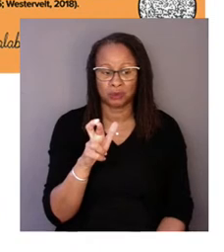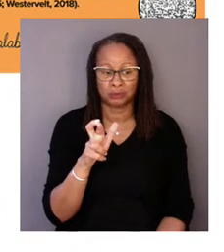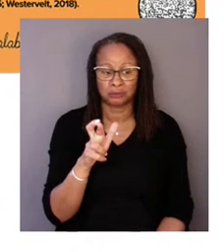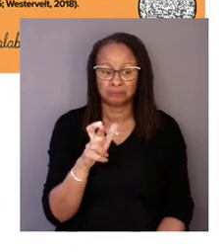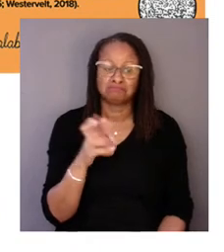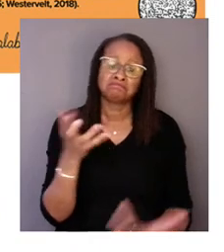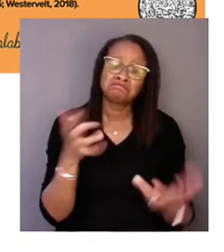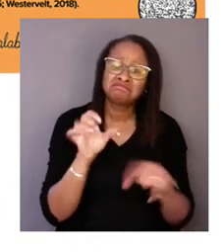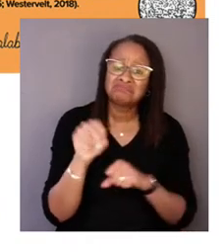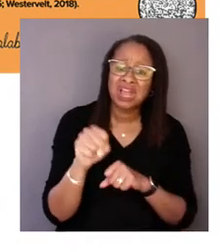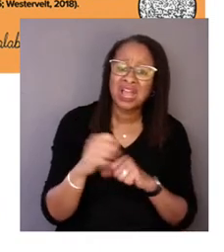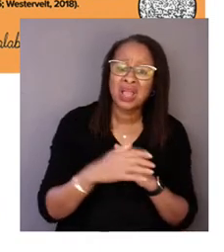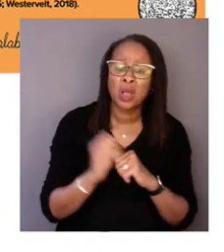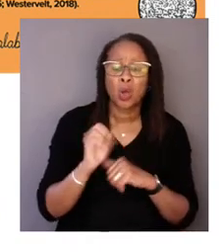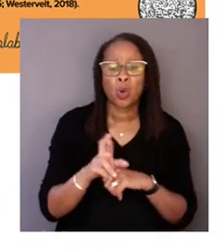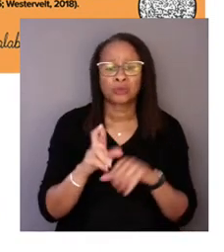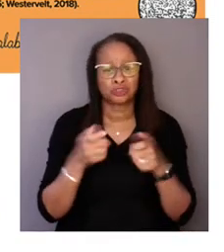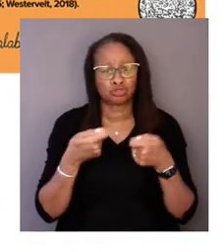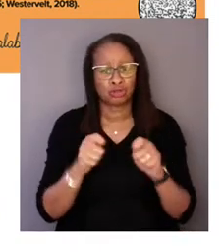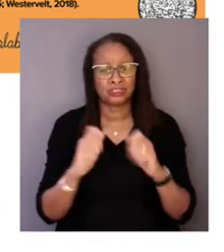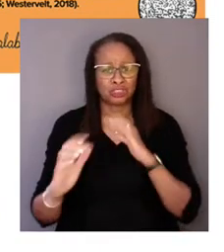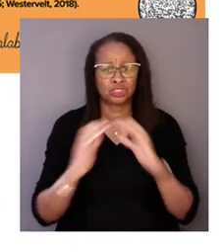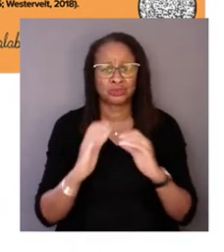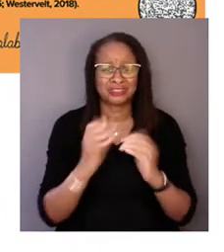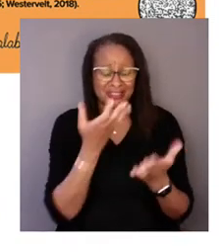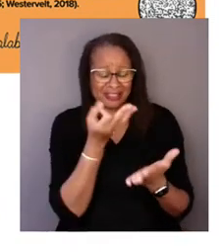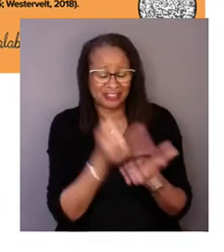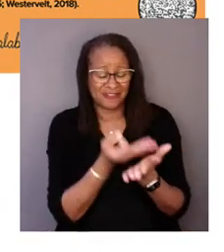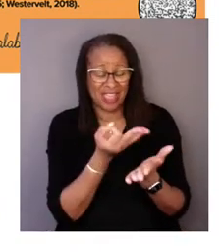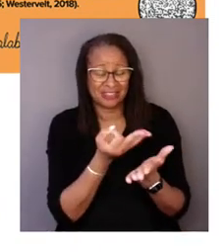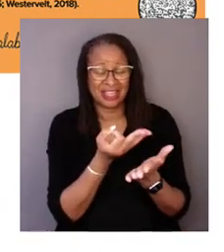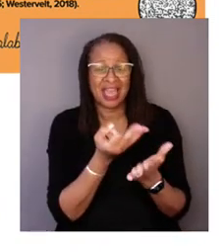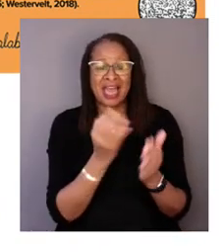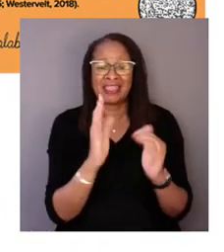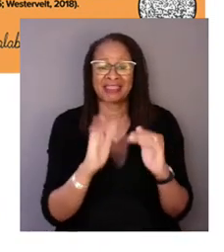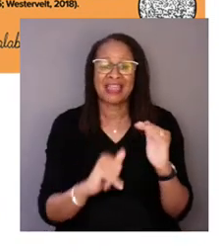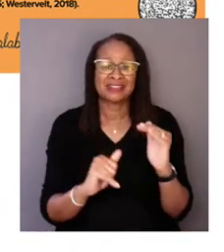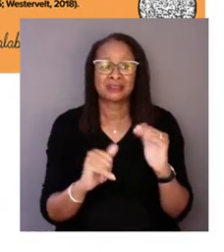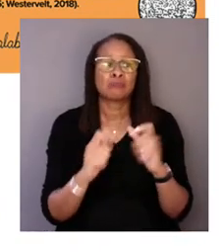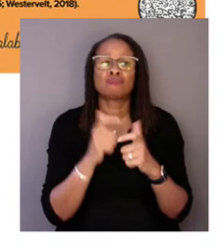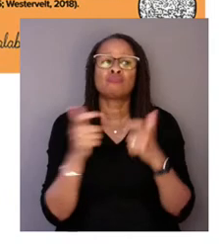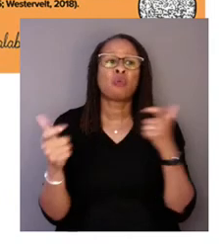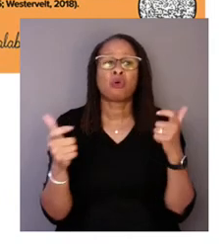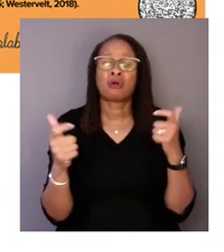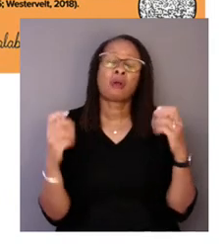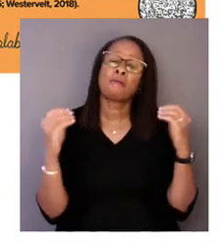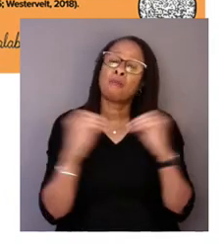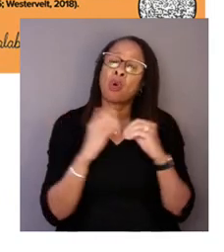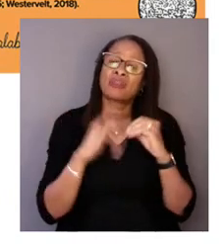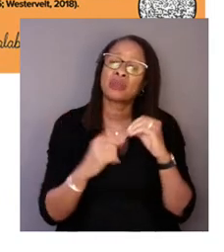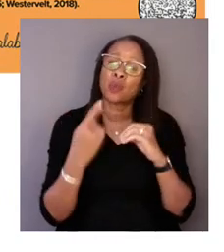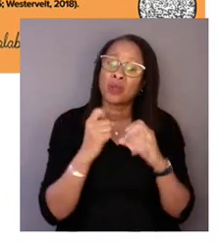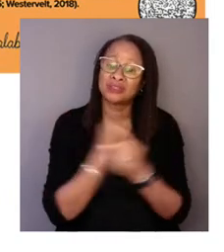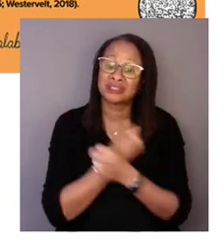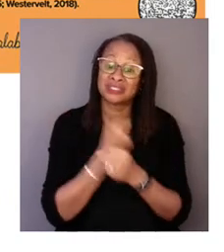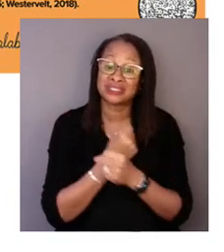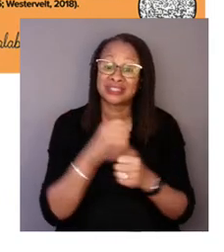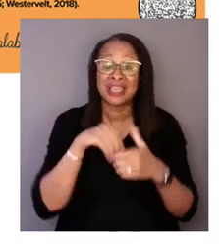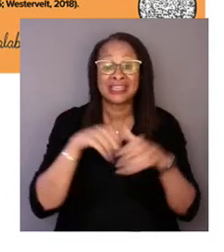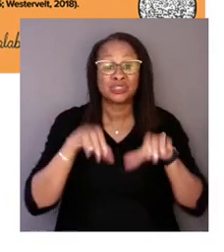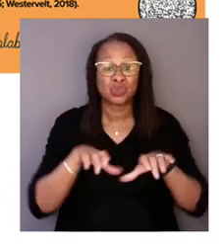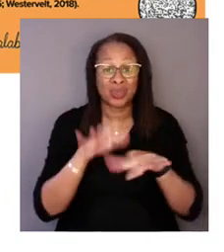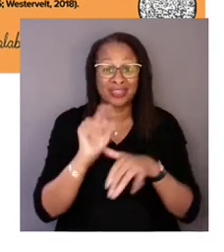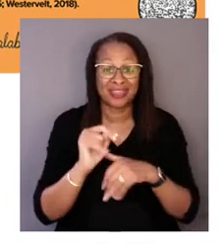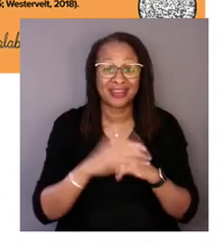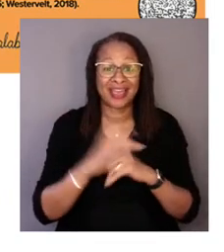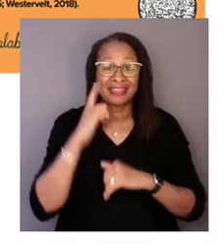we're trying to communicate a kind of a fact that is broader than one given statistic. And in doing that, actually, I think we all